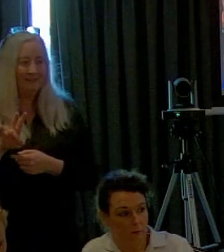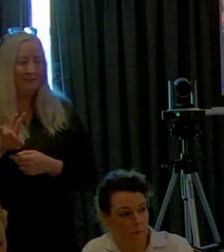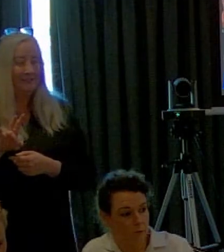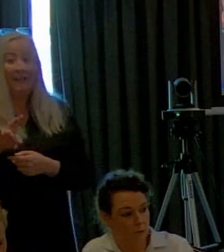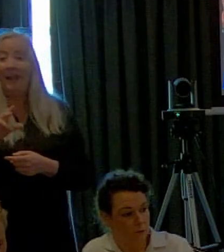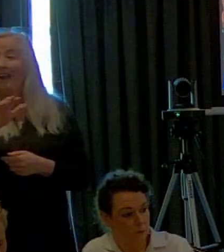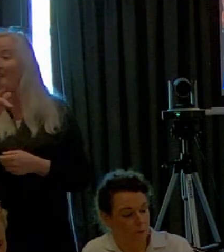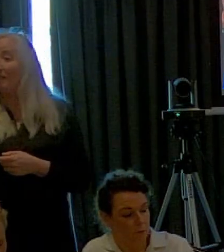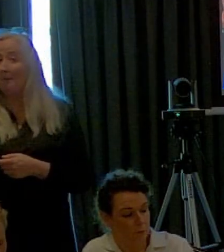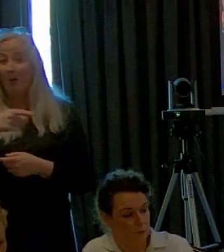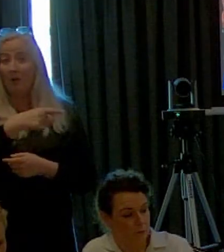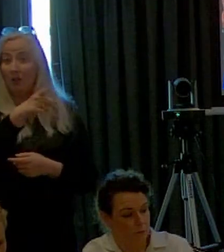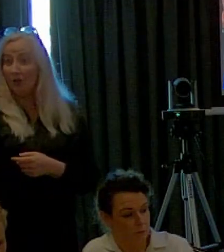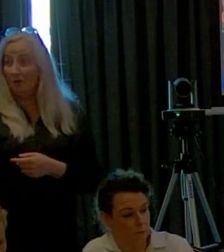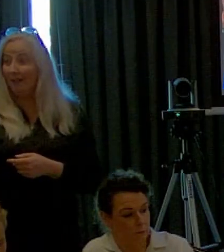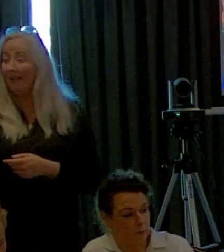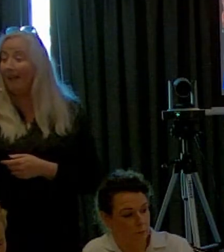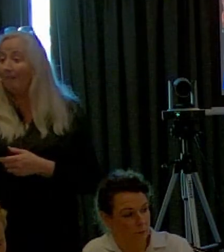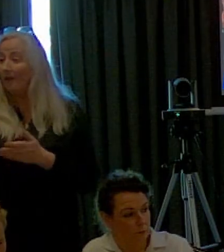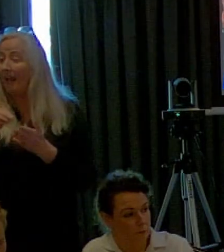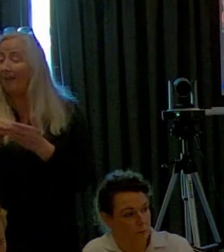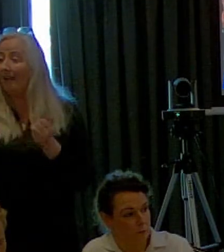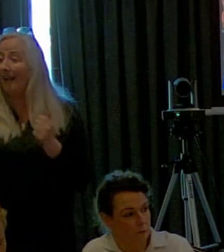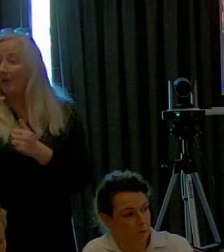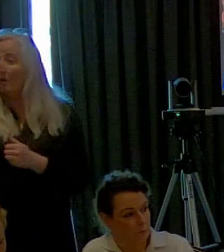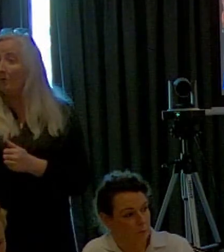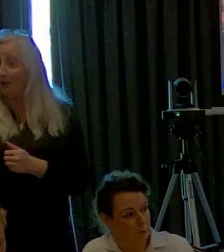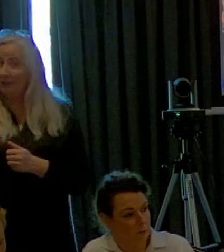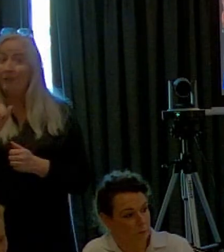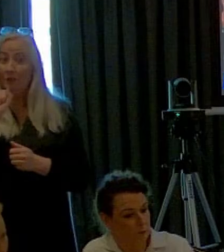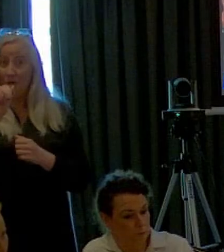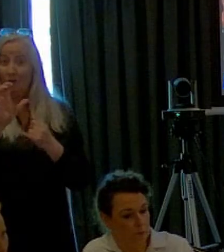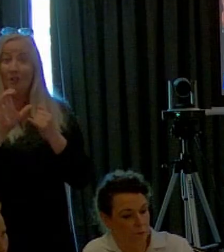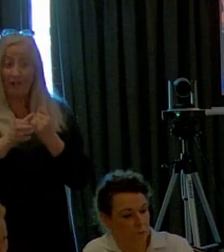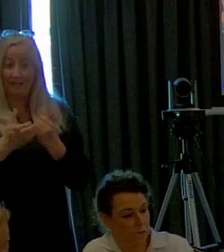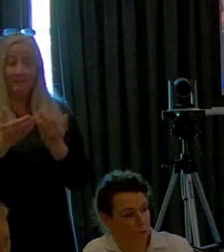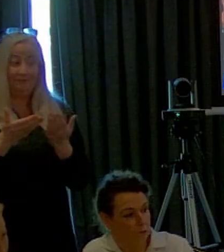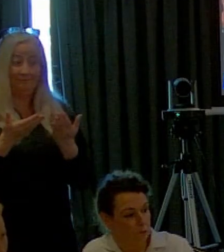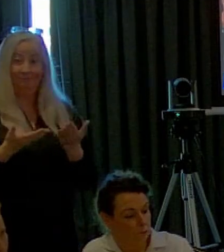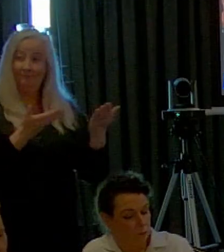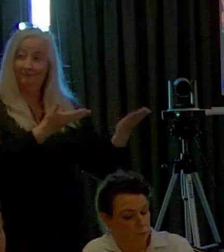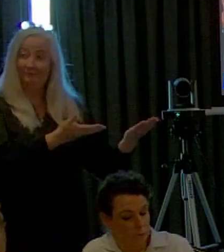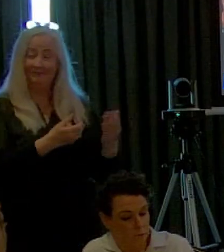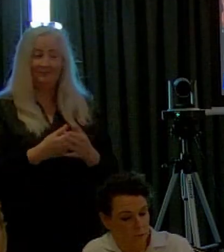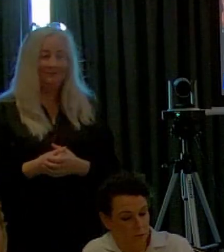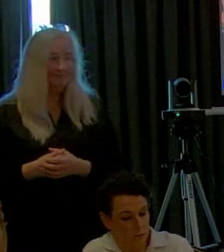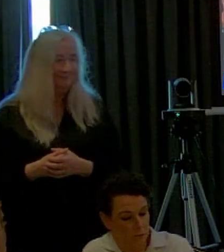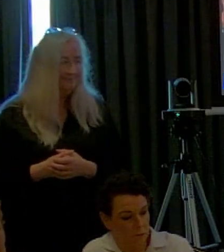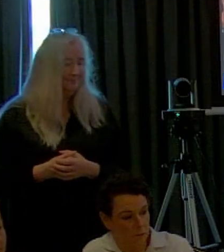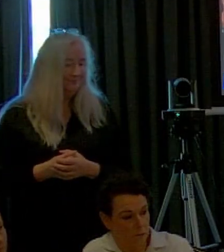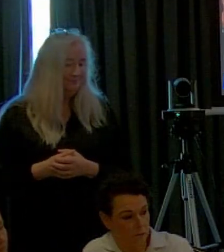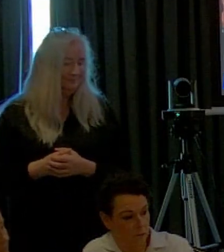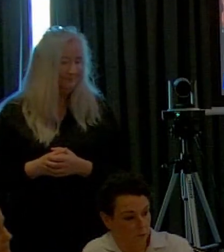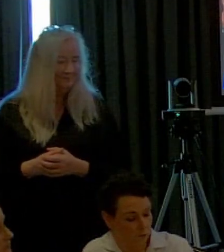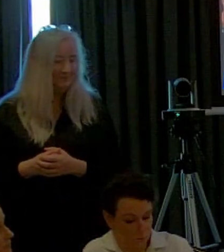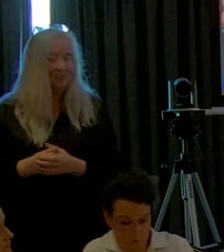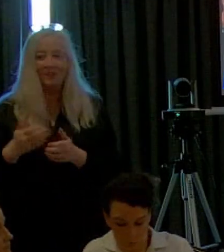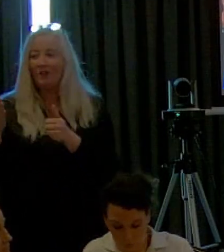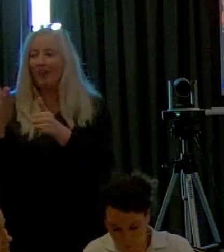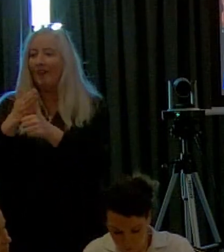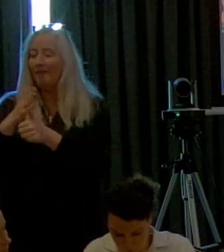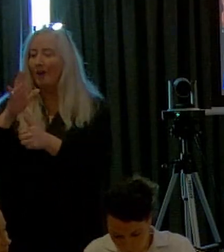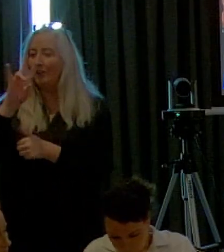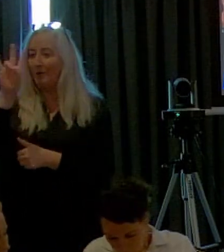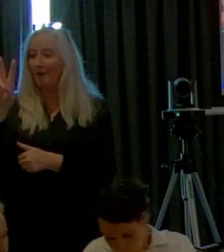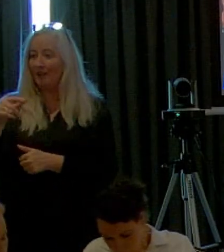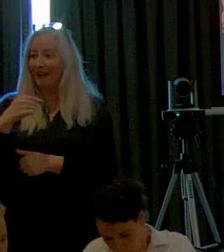from the floor, if we do have some questions we're going to take the opportunity to go through those as well. All right, so look, the first question that I'm